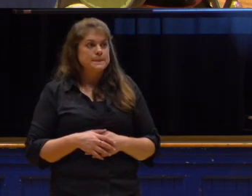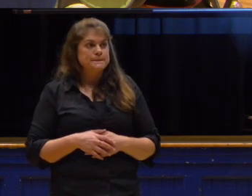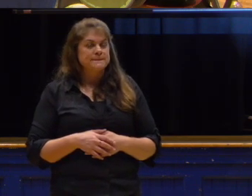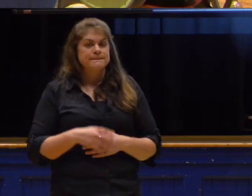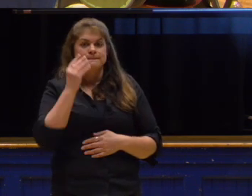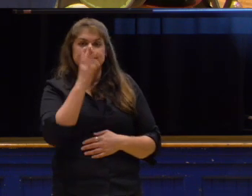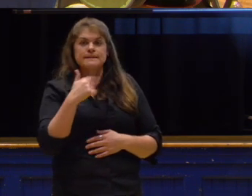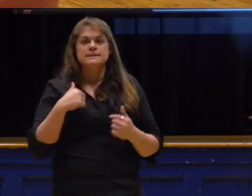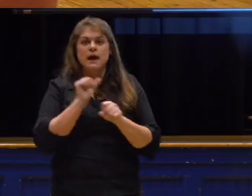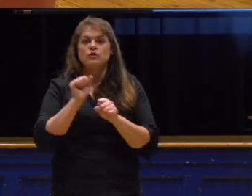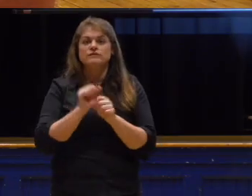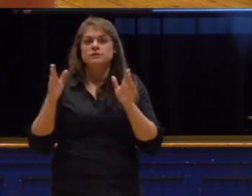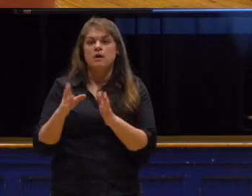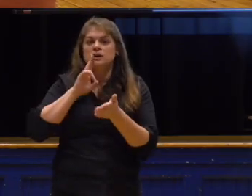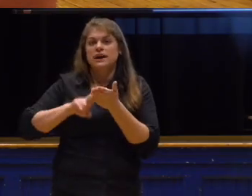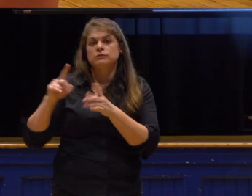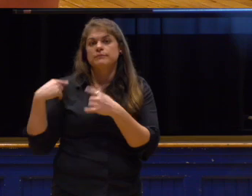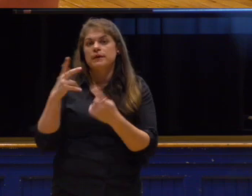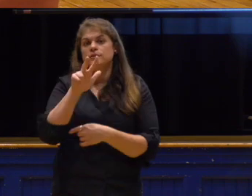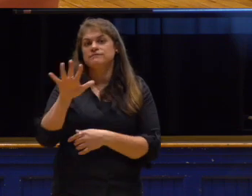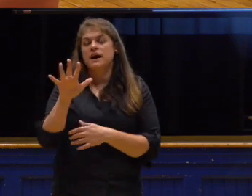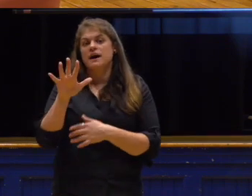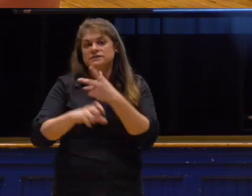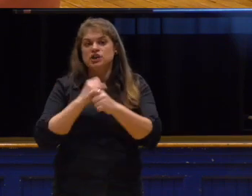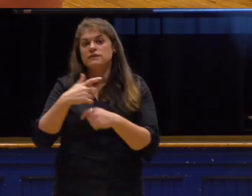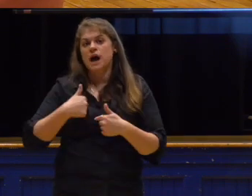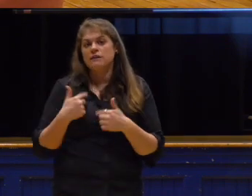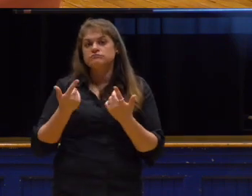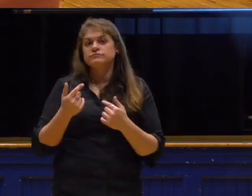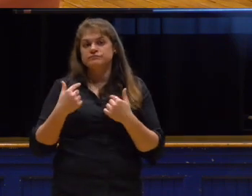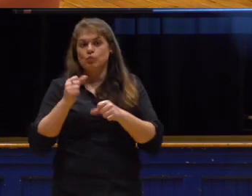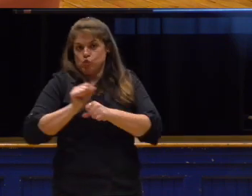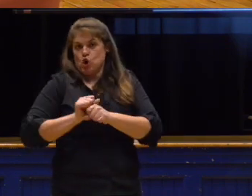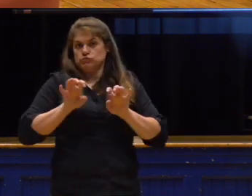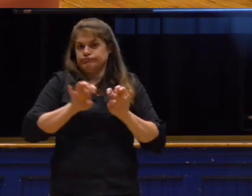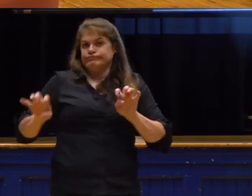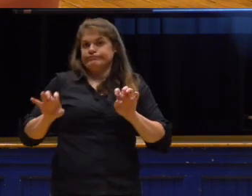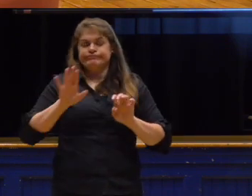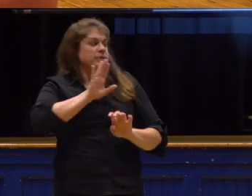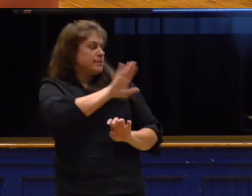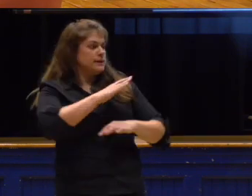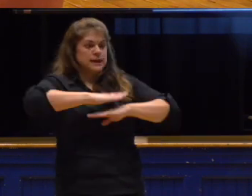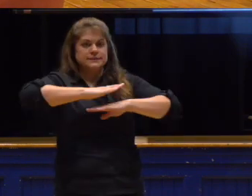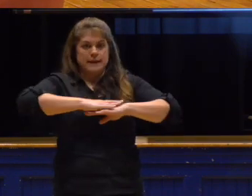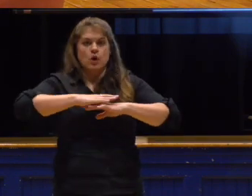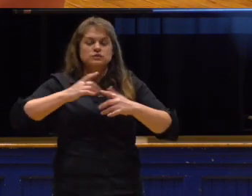Small confession to make. I worked for a large contractor out of Connecticut for 35 years. I've been on that side of the table, so I understand some of the nuances of